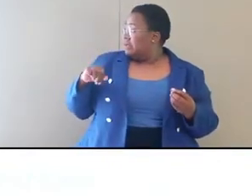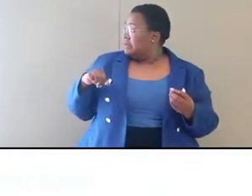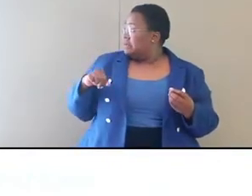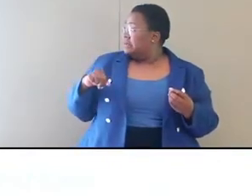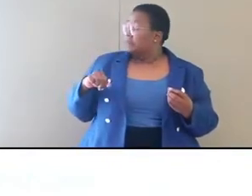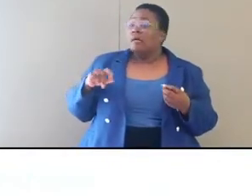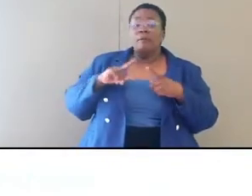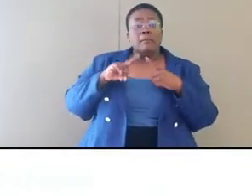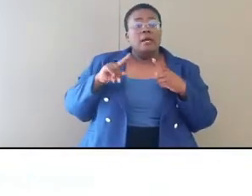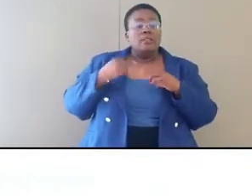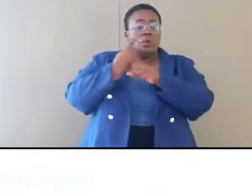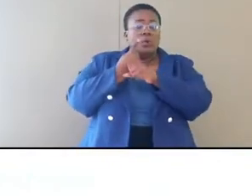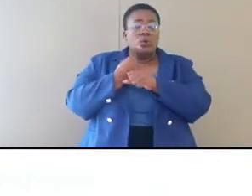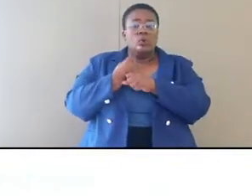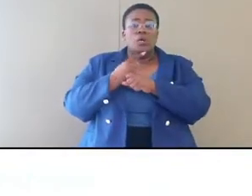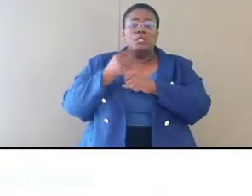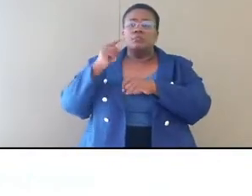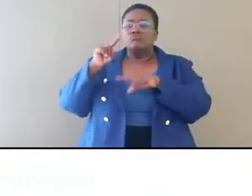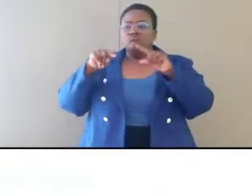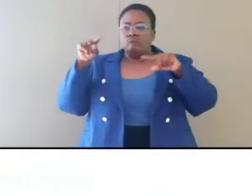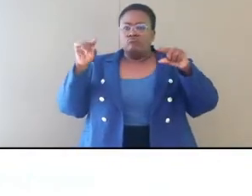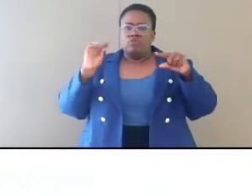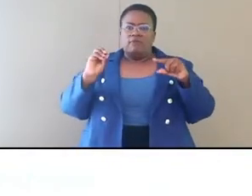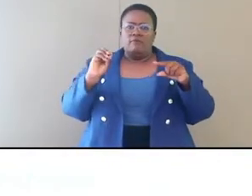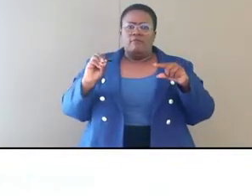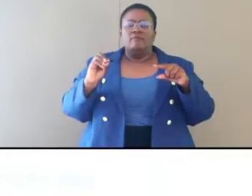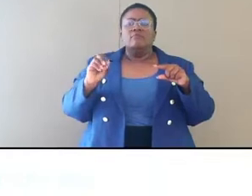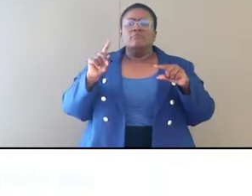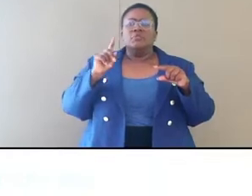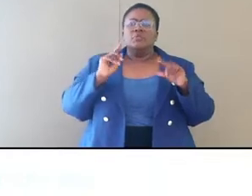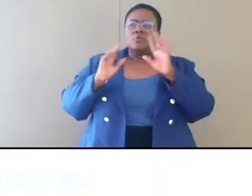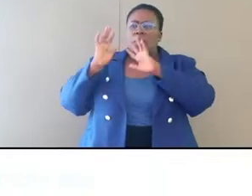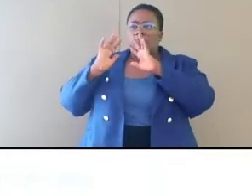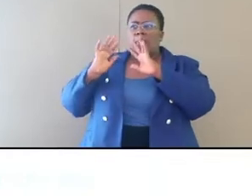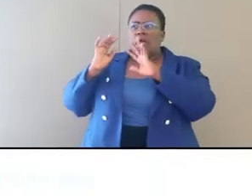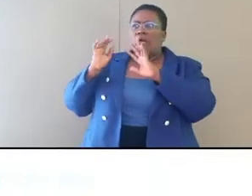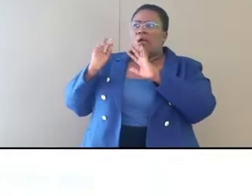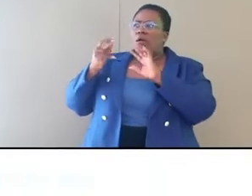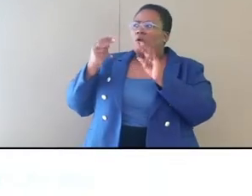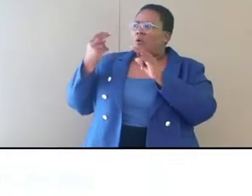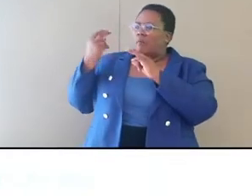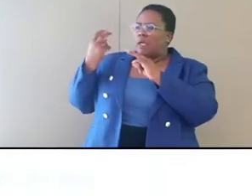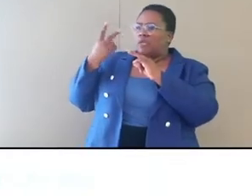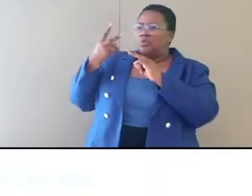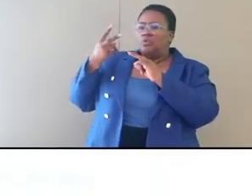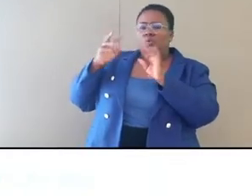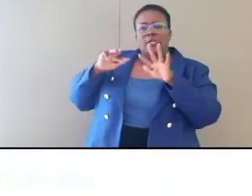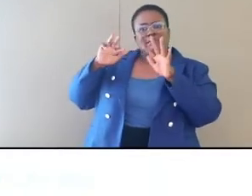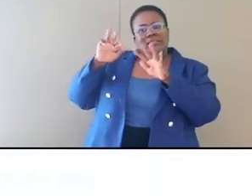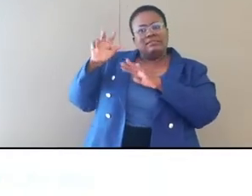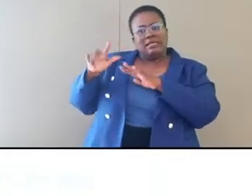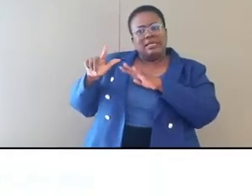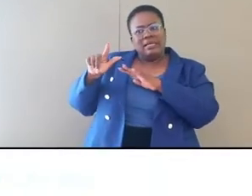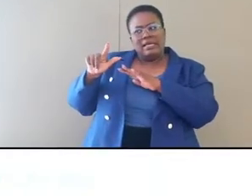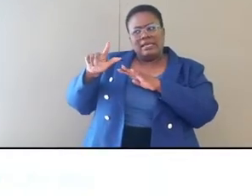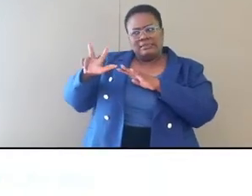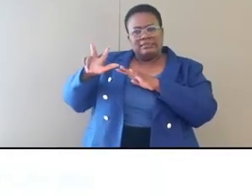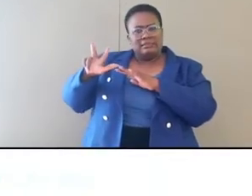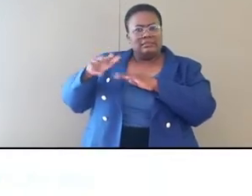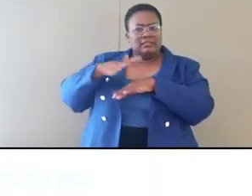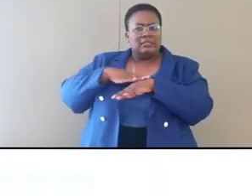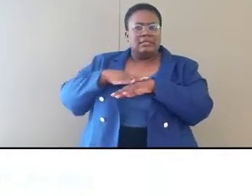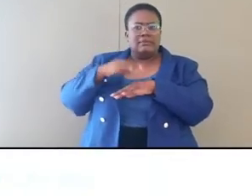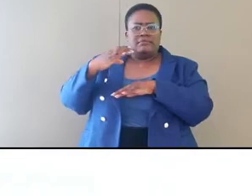But they've always been variable. And this is going back to 1998 when the CSG was introduced. Remember, it was a hundred round.